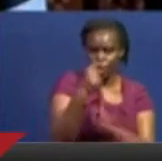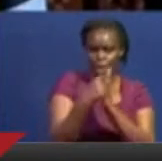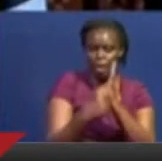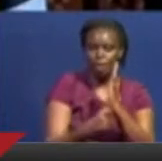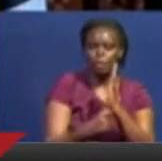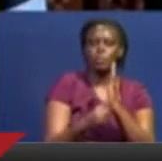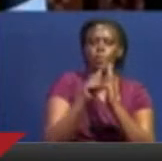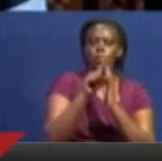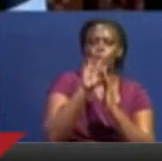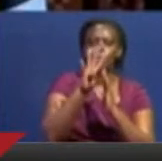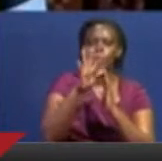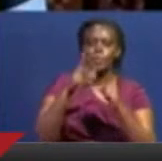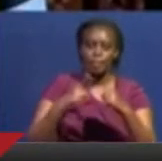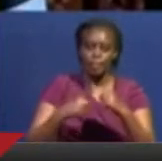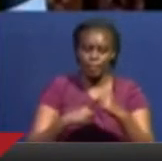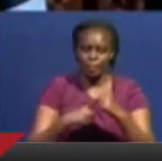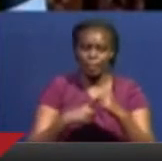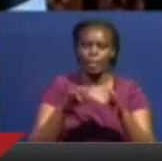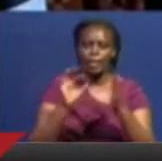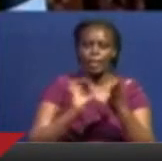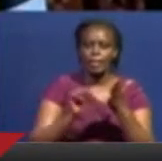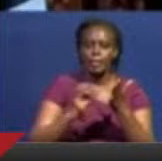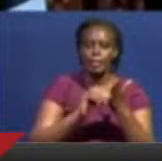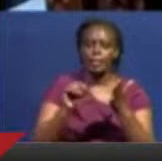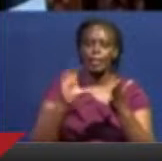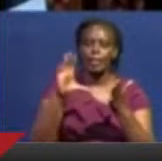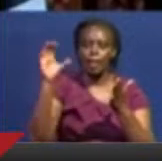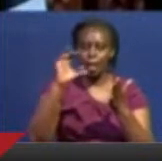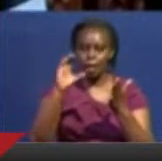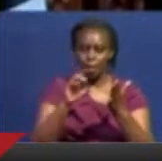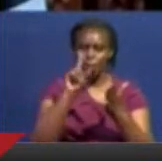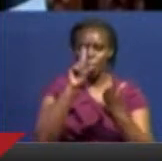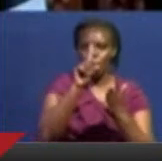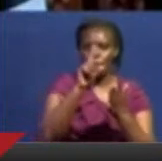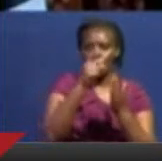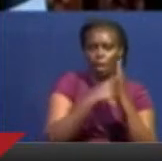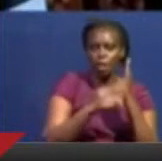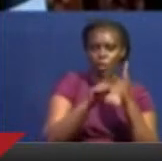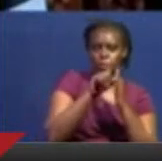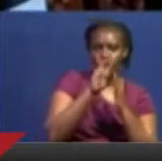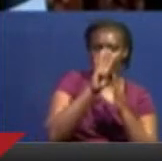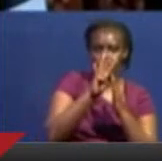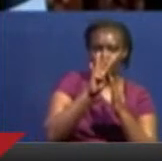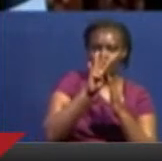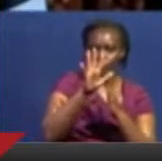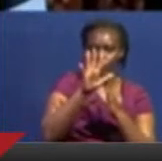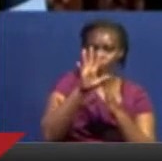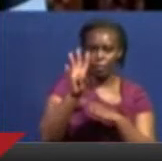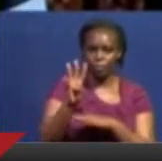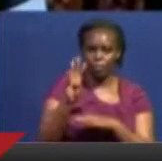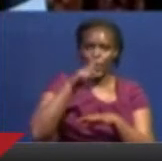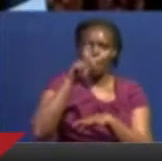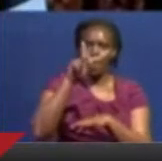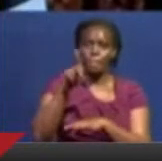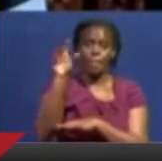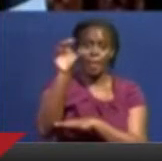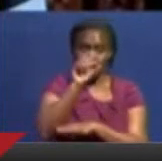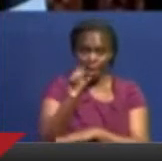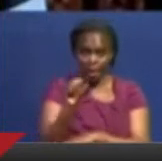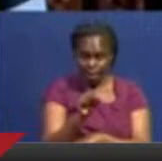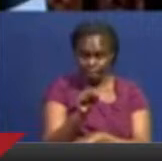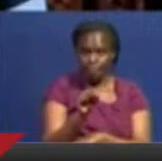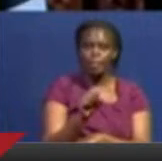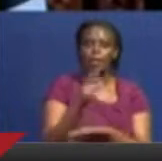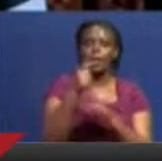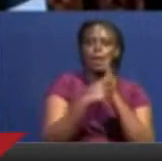Article 156, the Secretary of the Cabinet in accordance with Article 154, Principal Secretaries in accordance